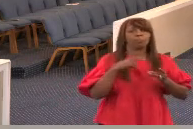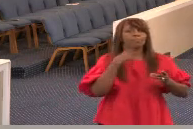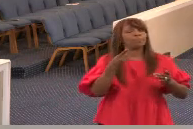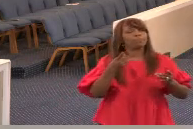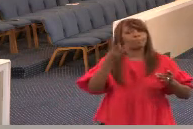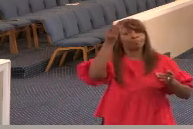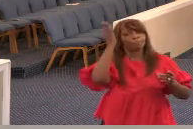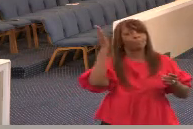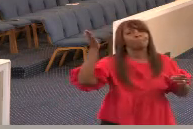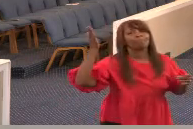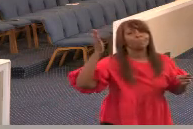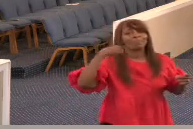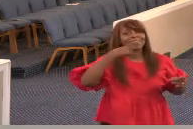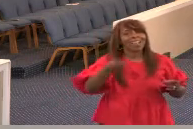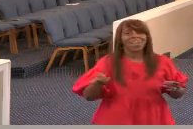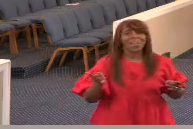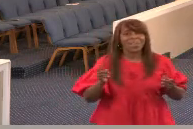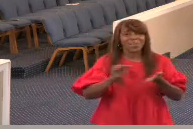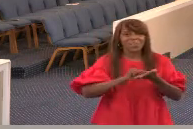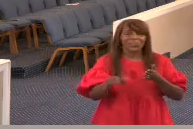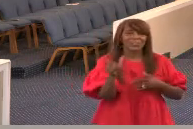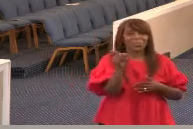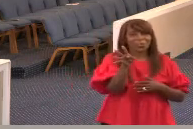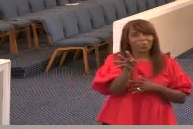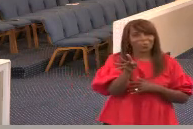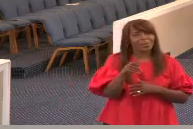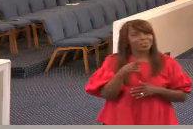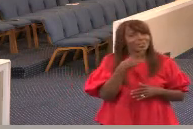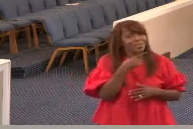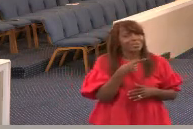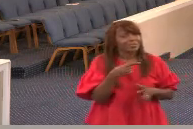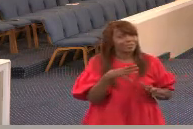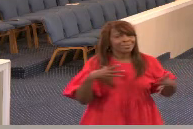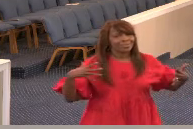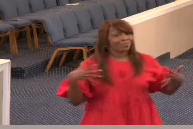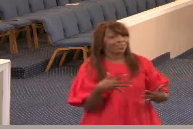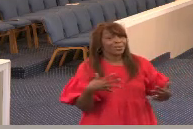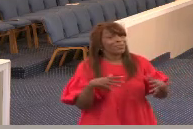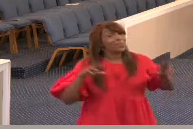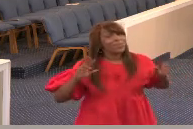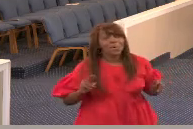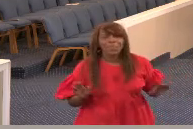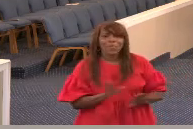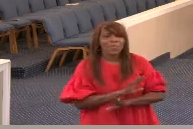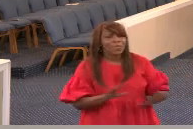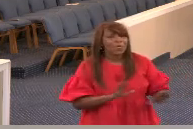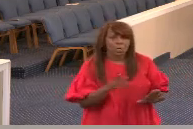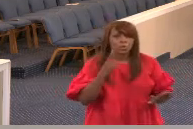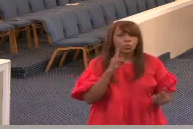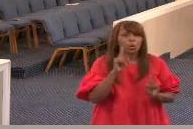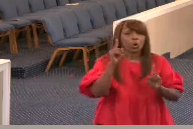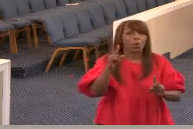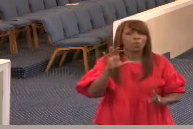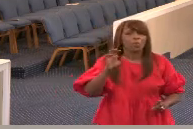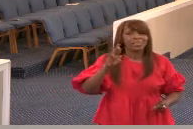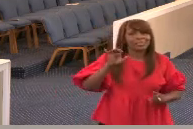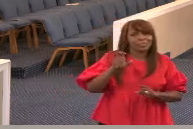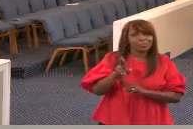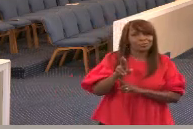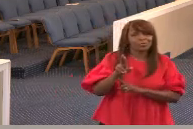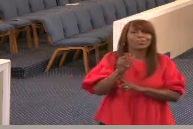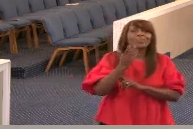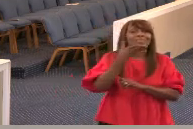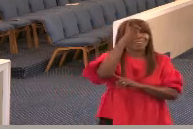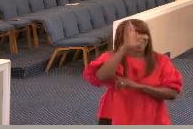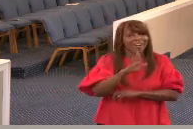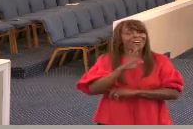speak. Look at verse 24. Fear not, Paul, thou must be brought before Caesar, and lo, God have given thee all them